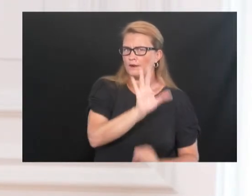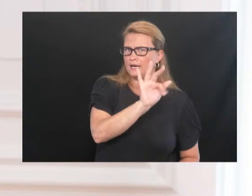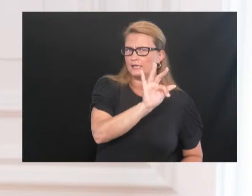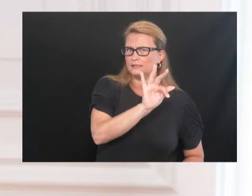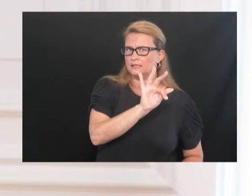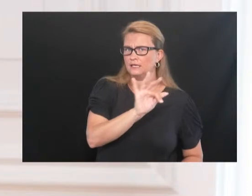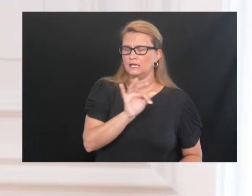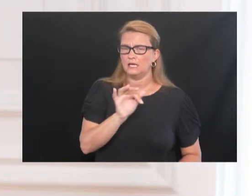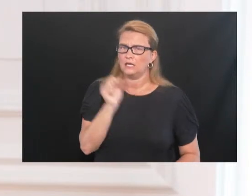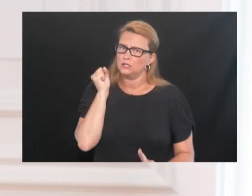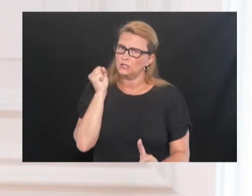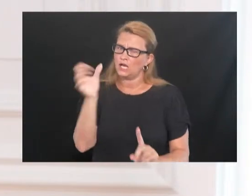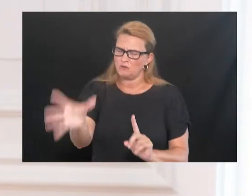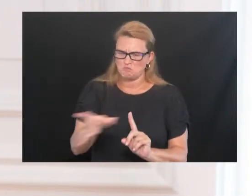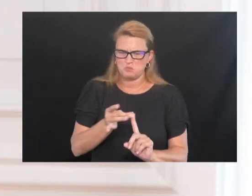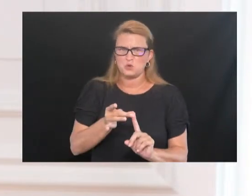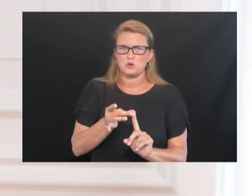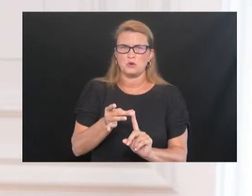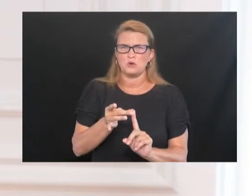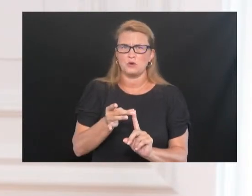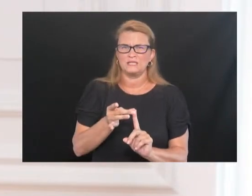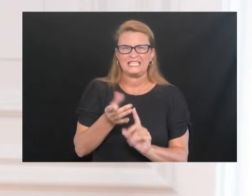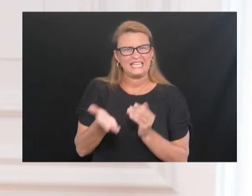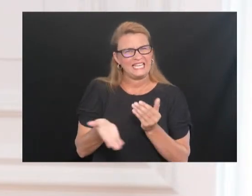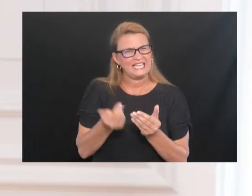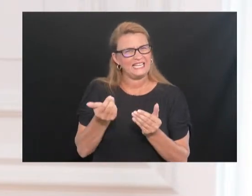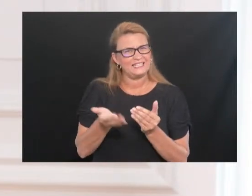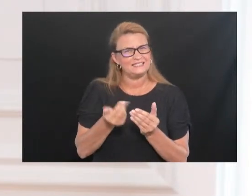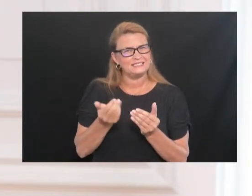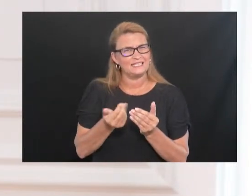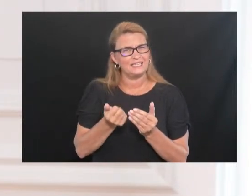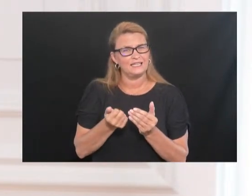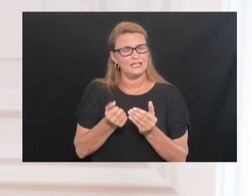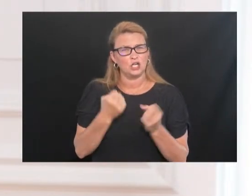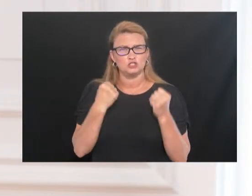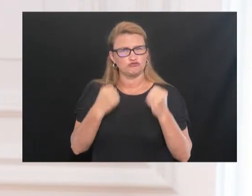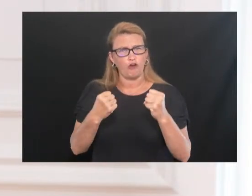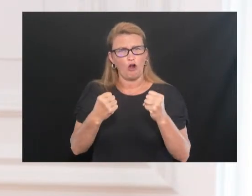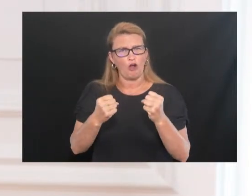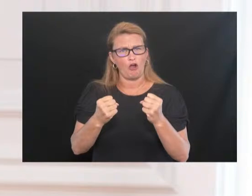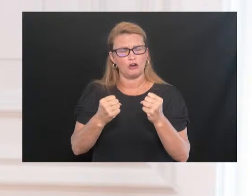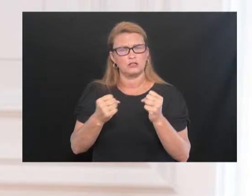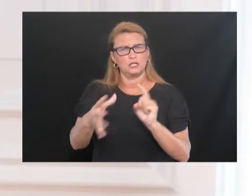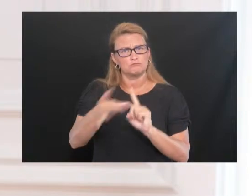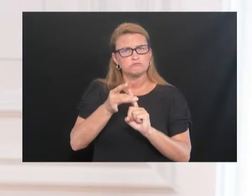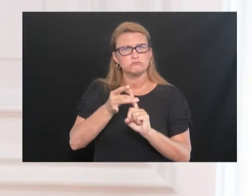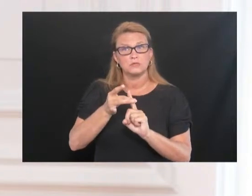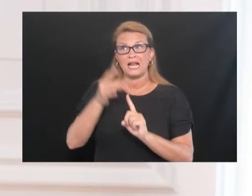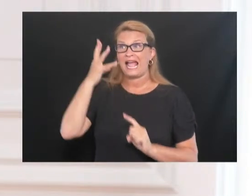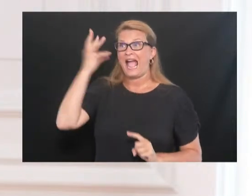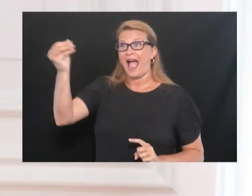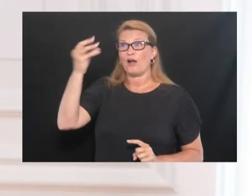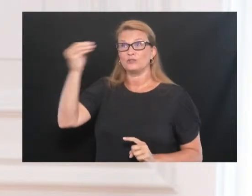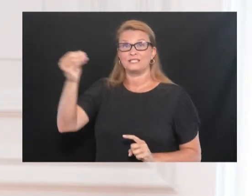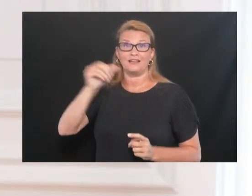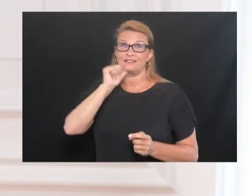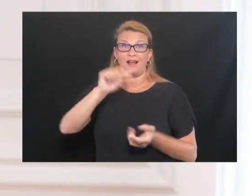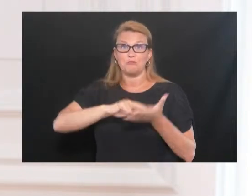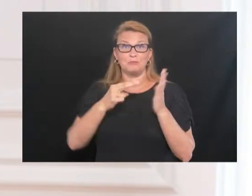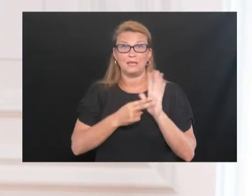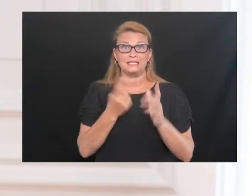easily, much more efficiently, and much higher concentrations. Being outside is not completely